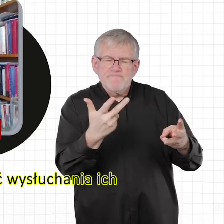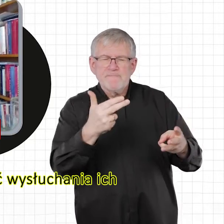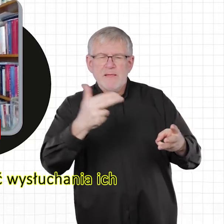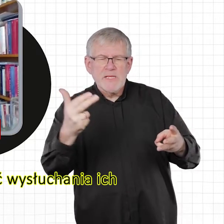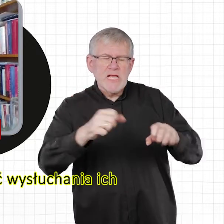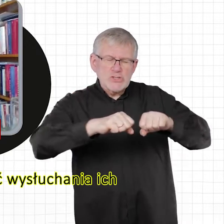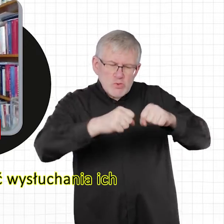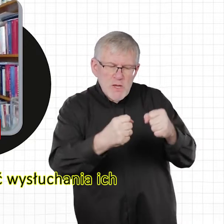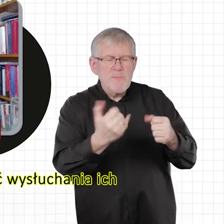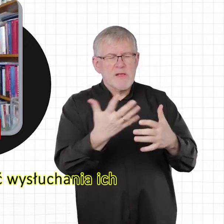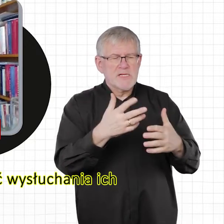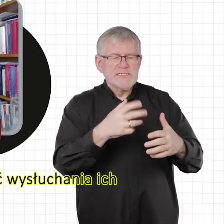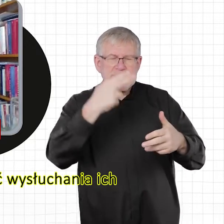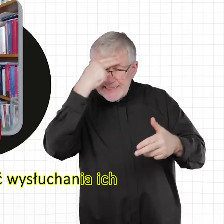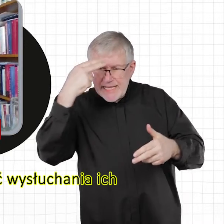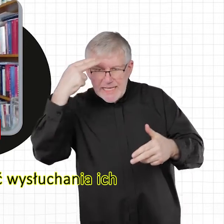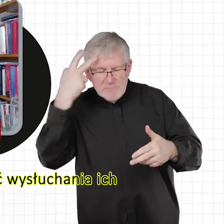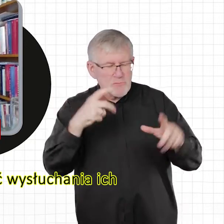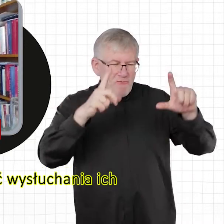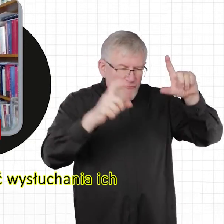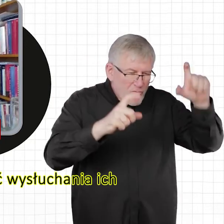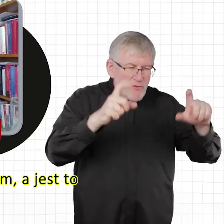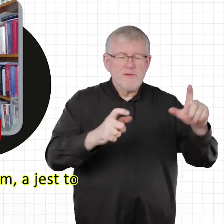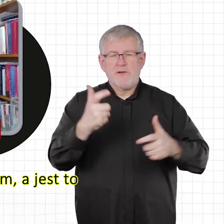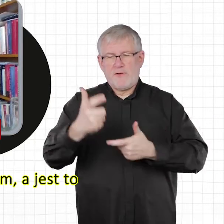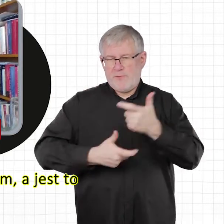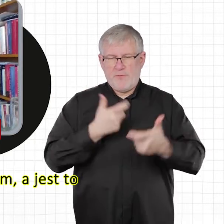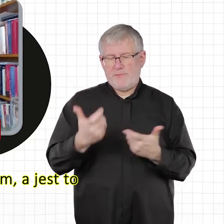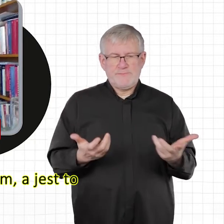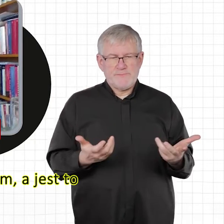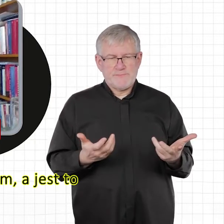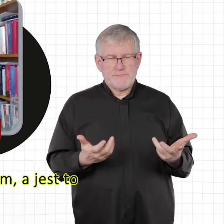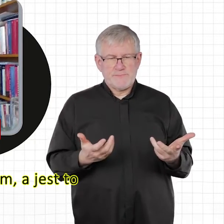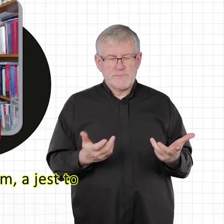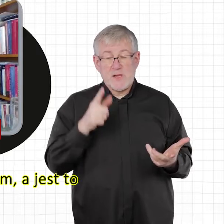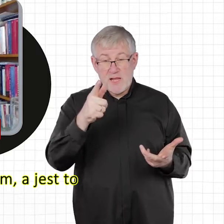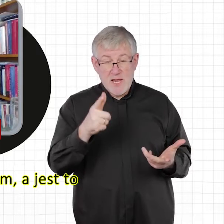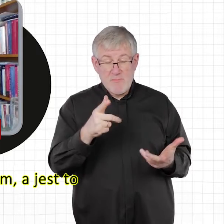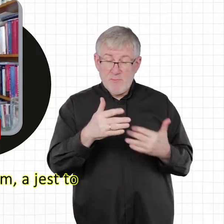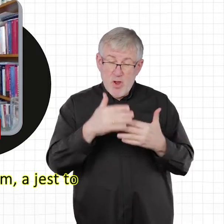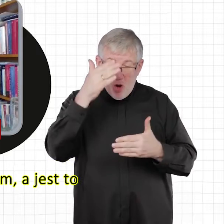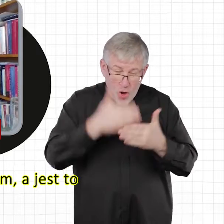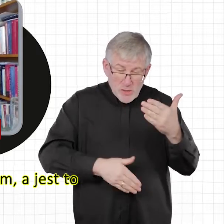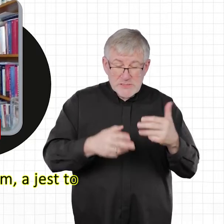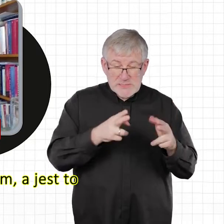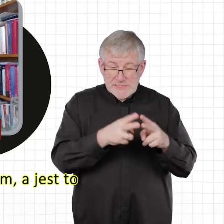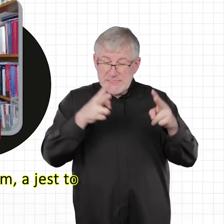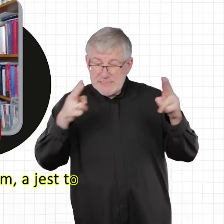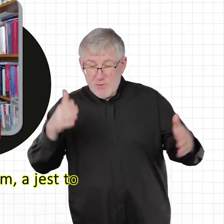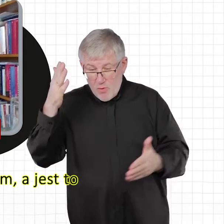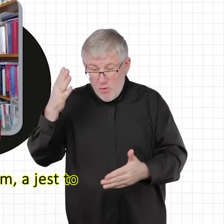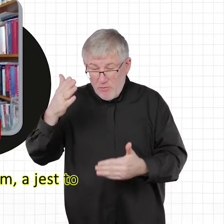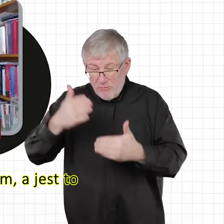example of something that we really like. And I think Kolla is mentioning something that I think is an